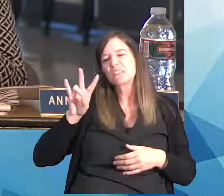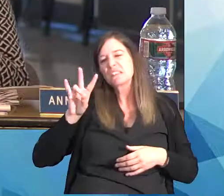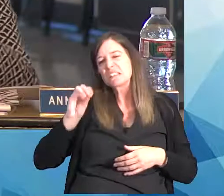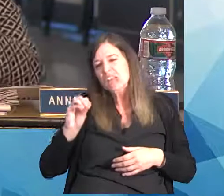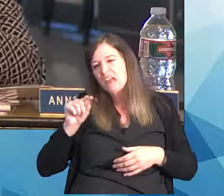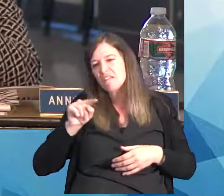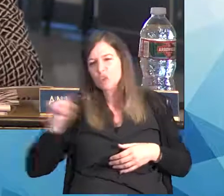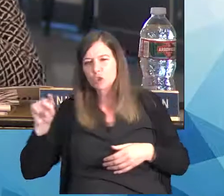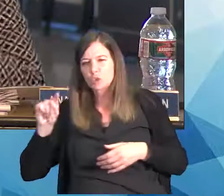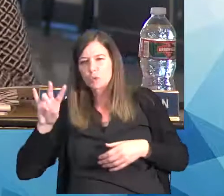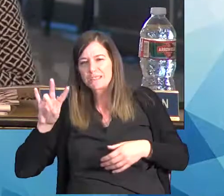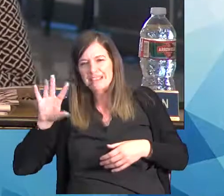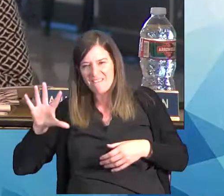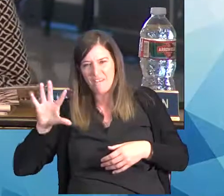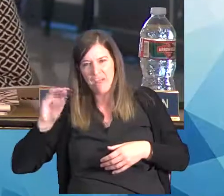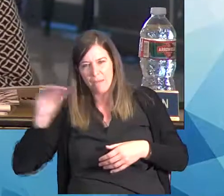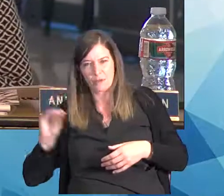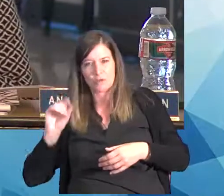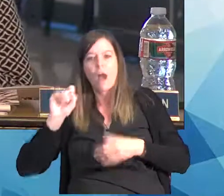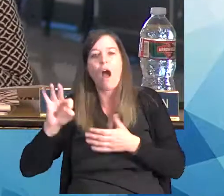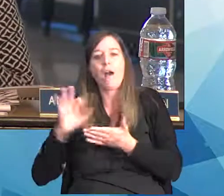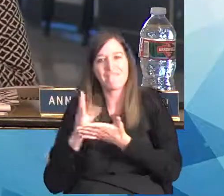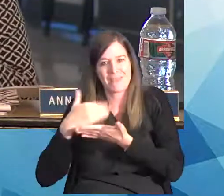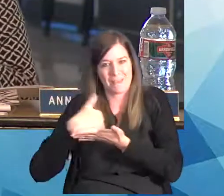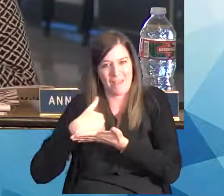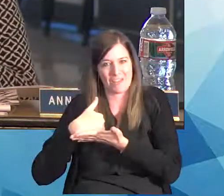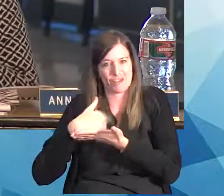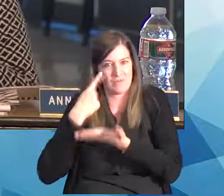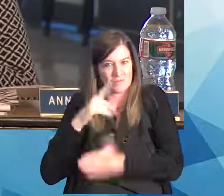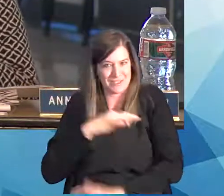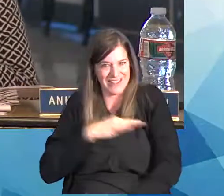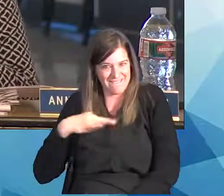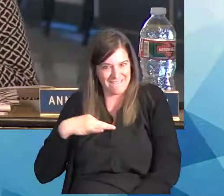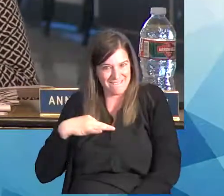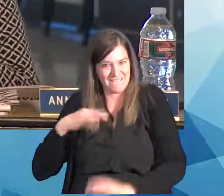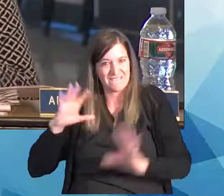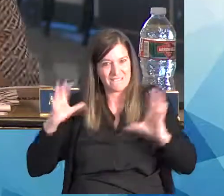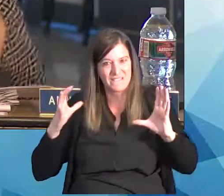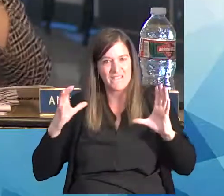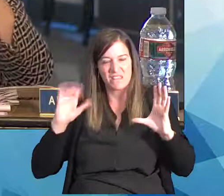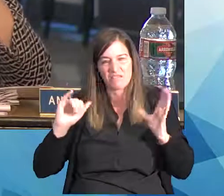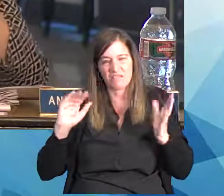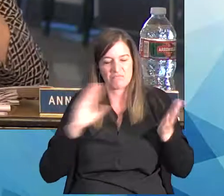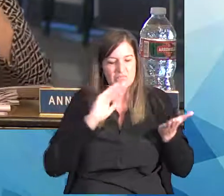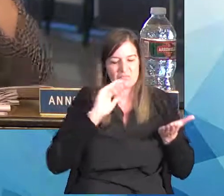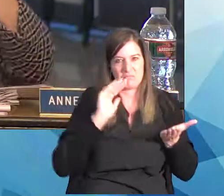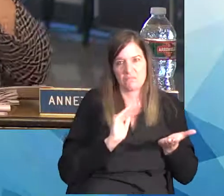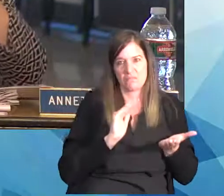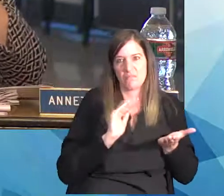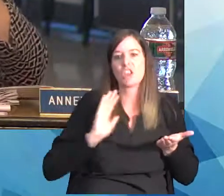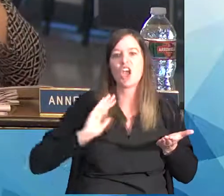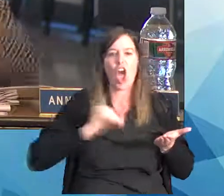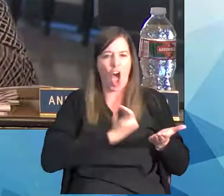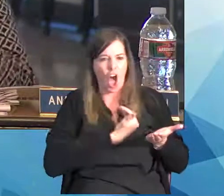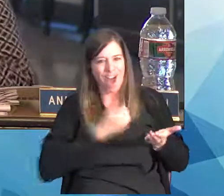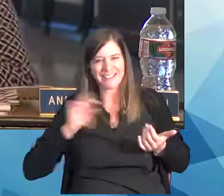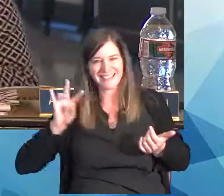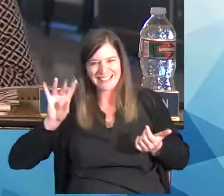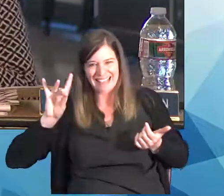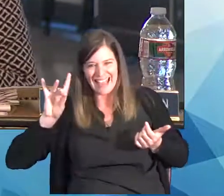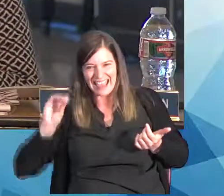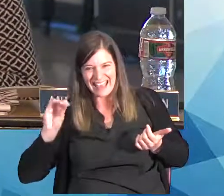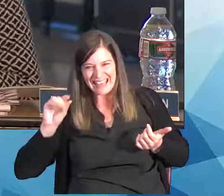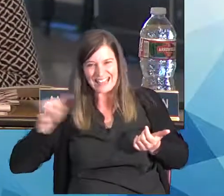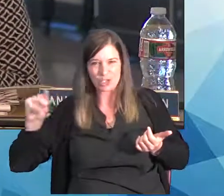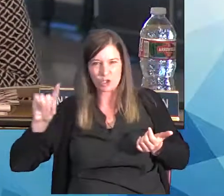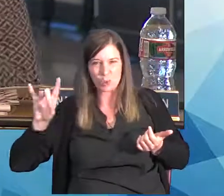the budget on staffing. So we're a little heavy on the